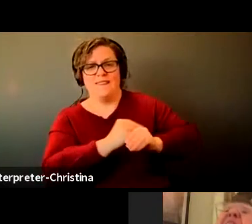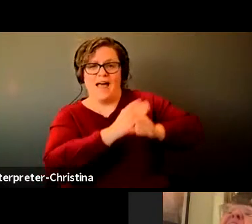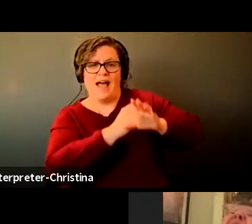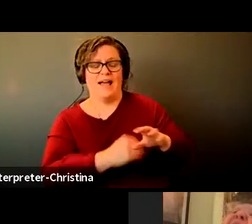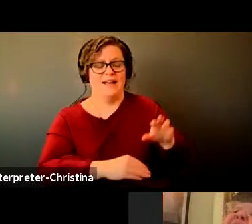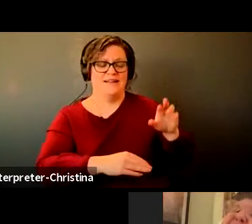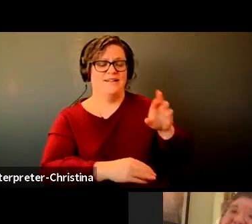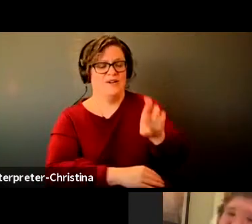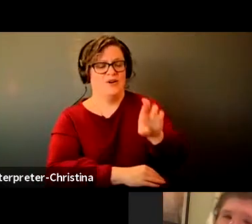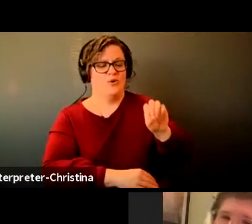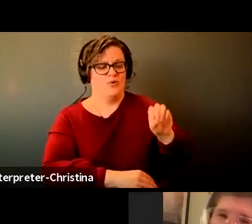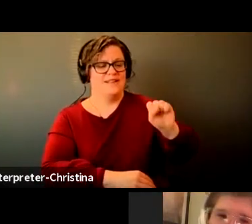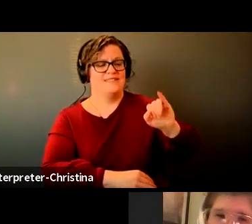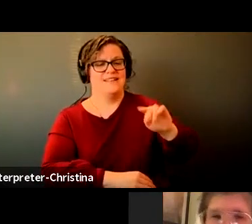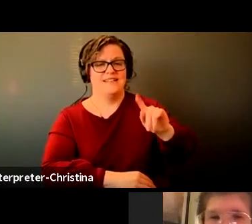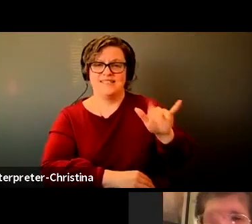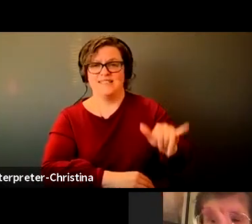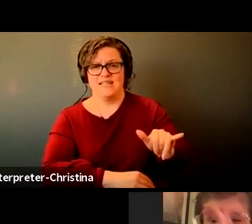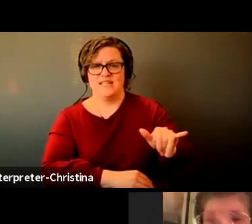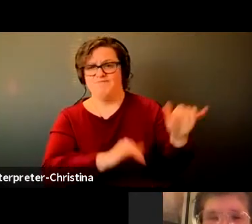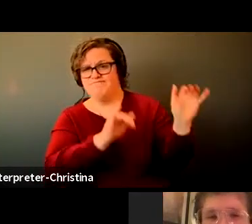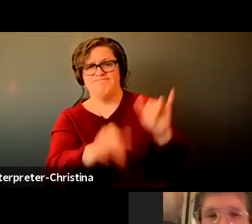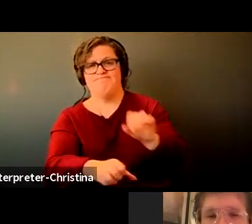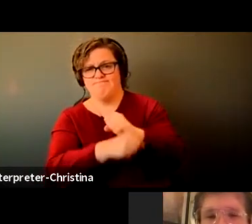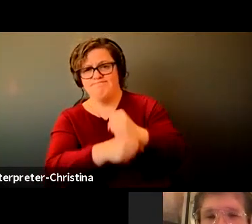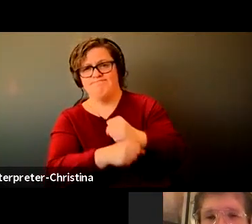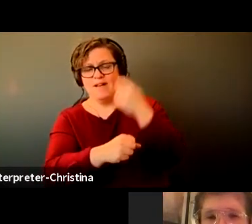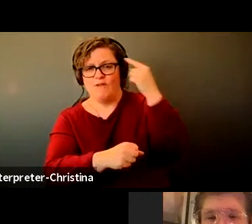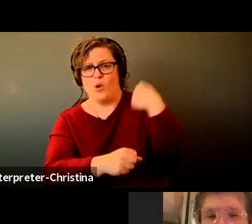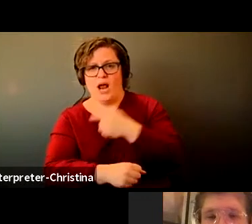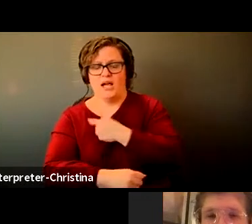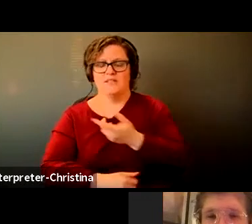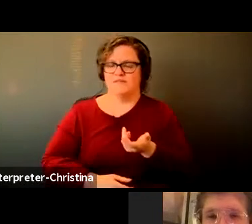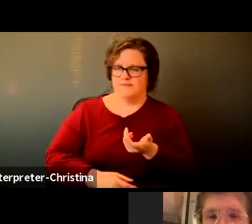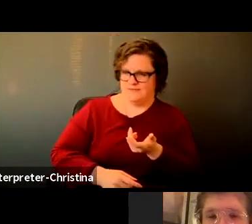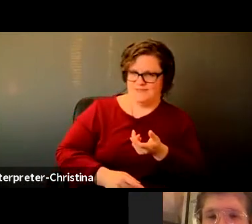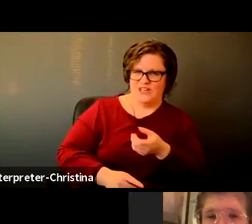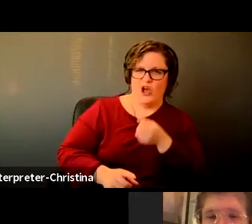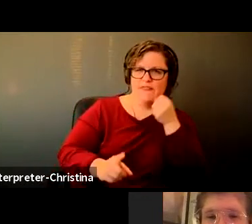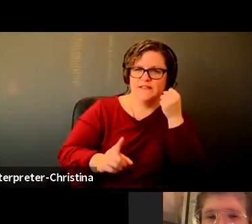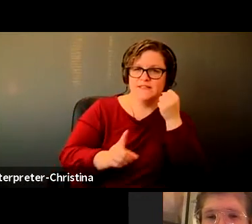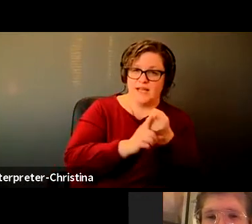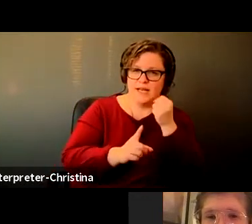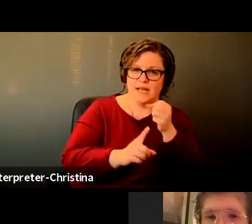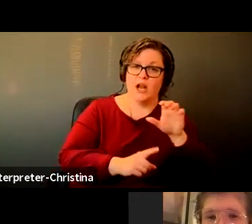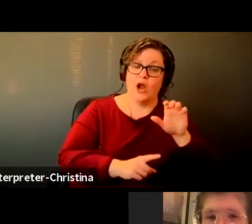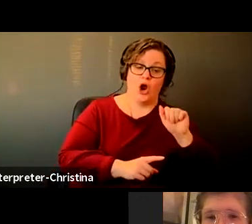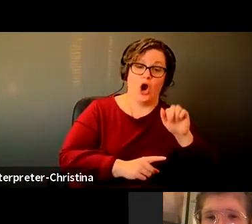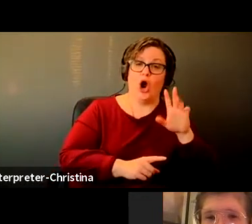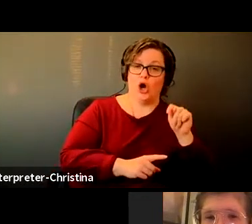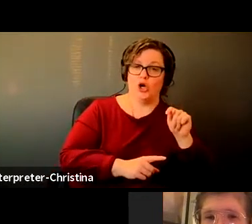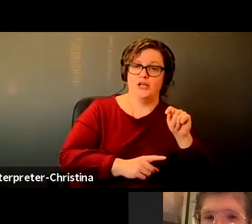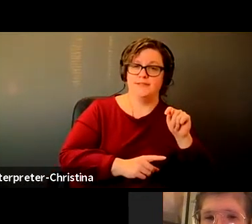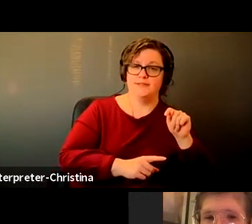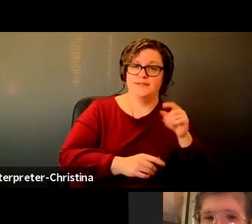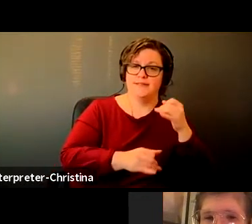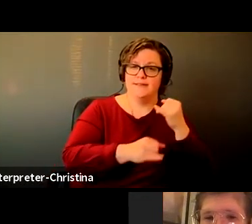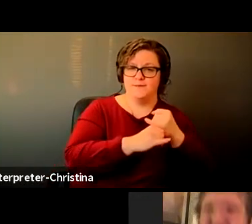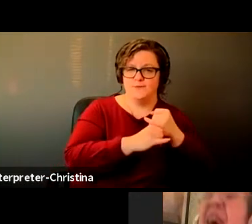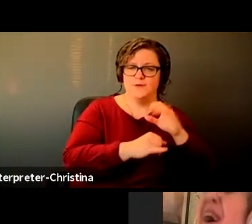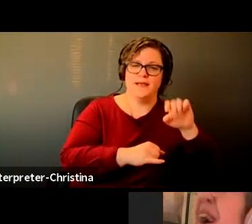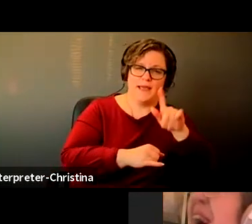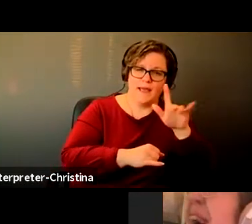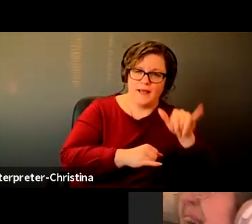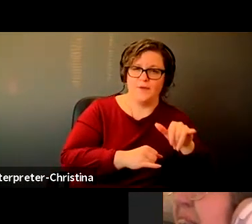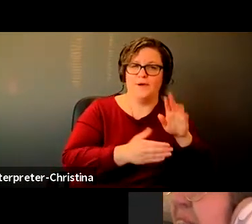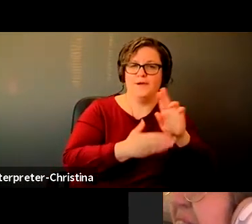Also the other thing that's been happening right now, because suddenly all the art institutions have resources, right? And they're like, oh, we can't sell 5 exhibitions. Now we have